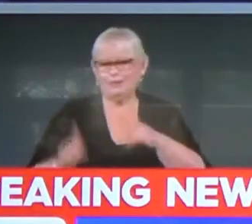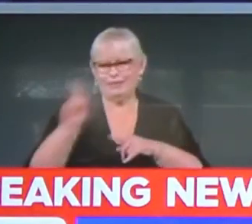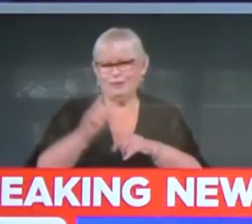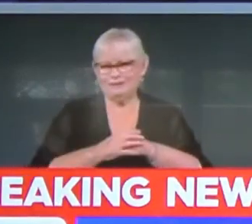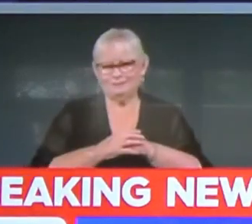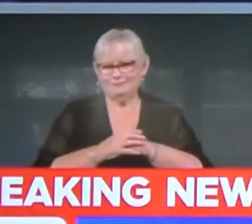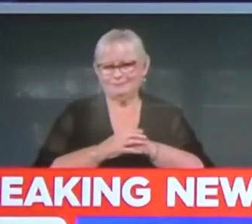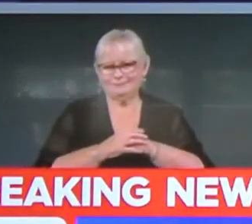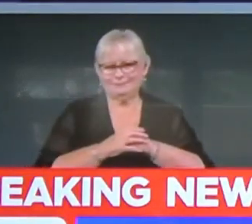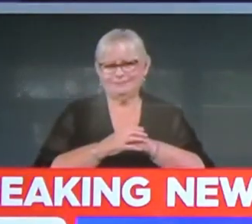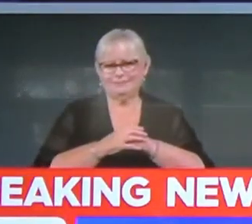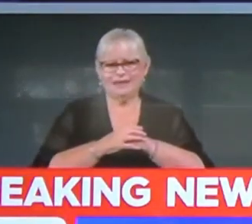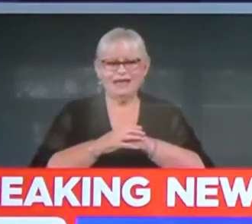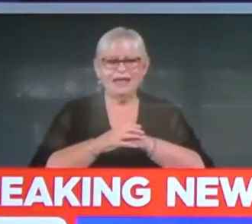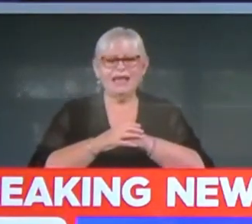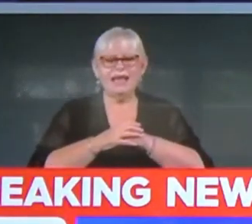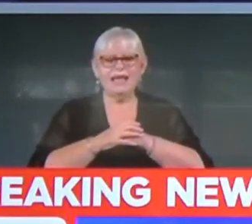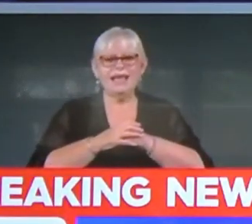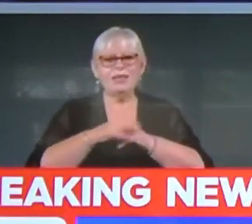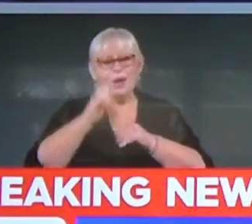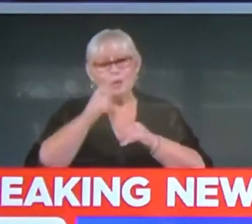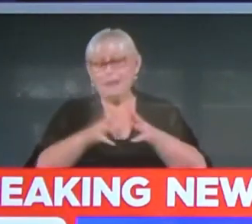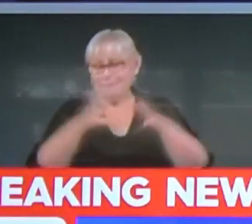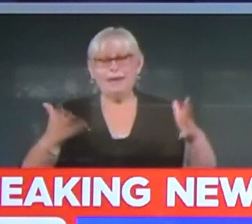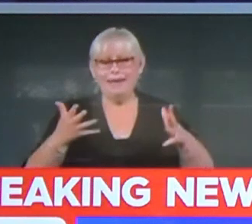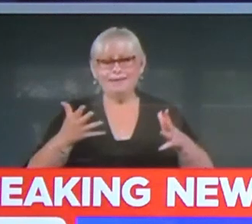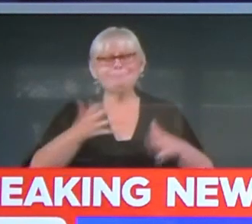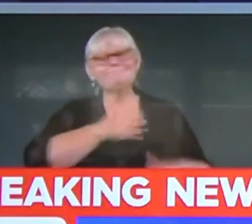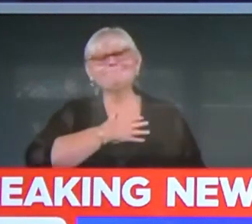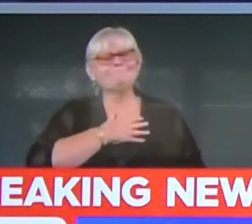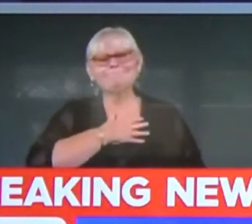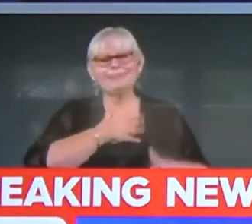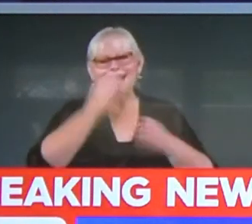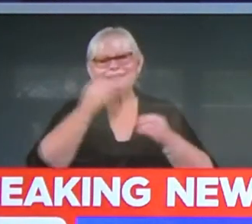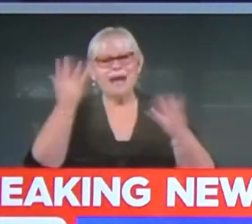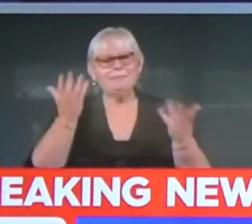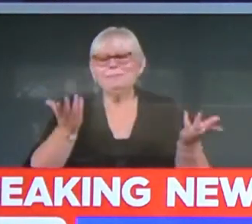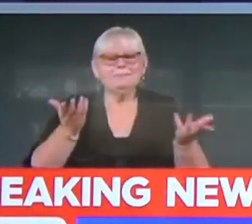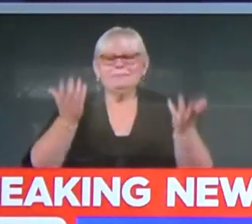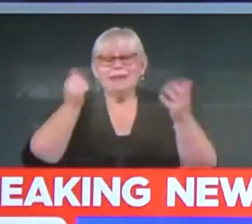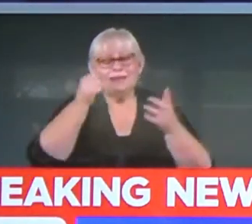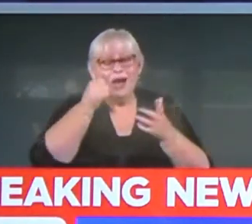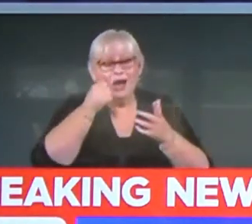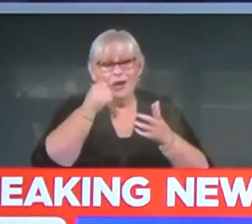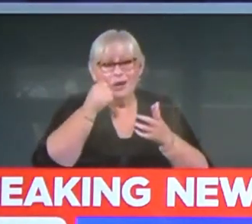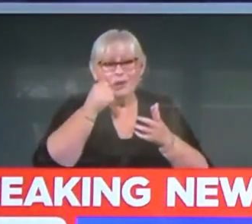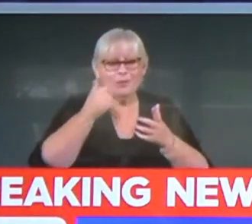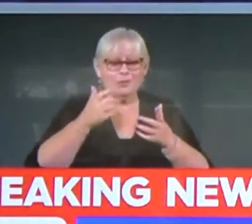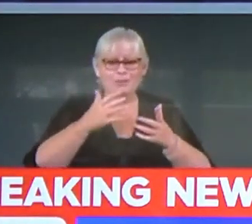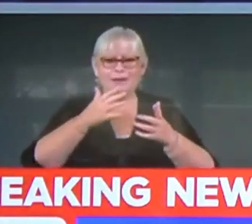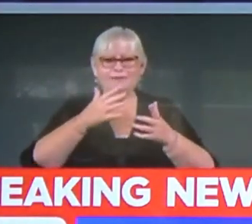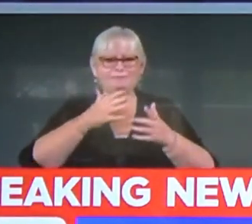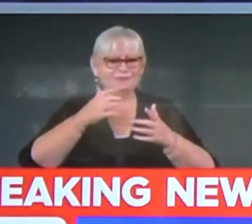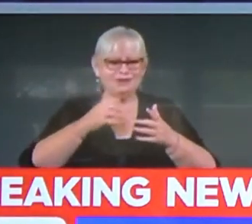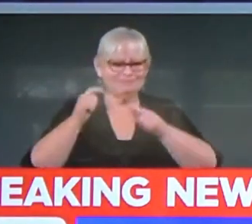now. These will be significant sacrifices, I know. We've all been to those events as extended families